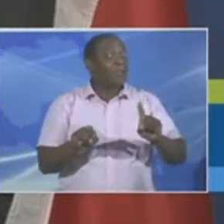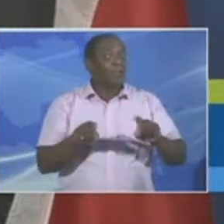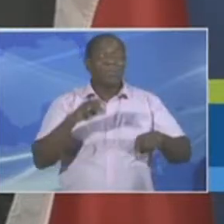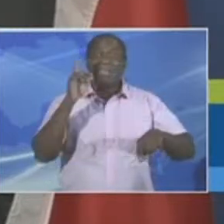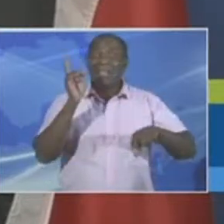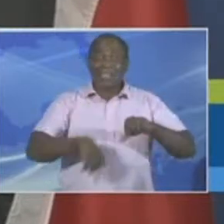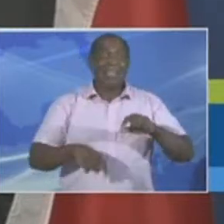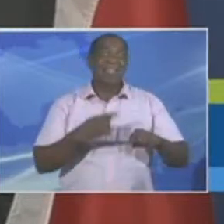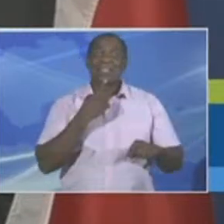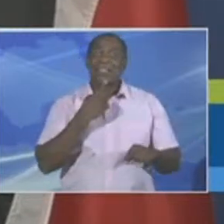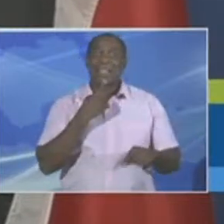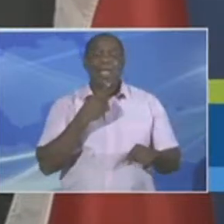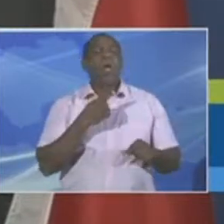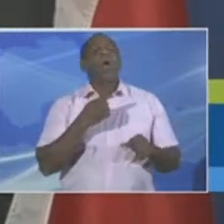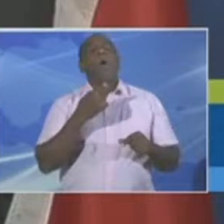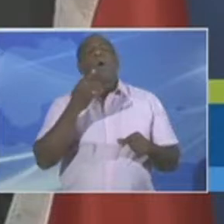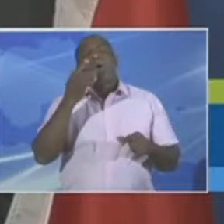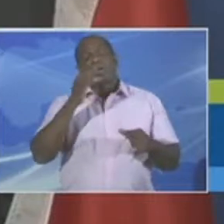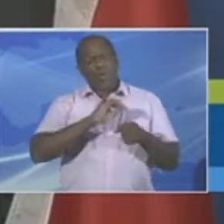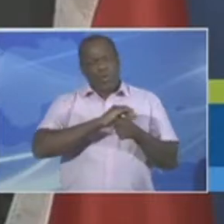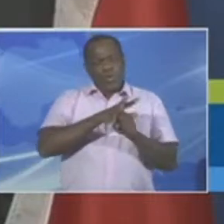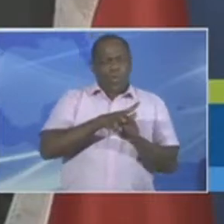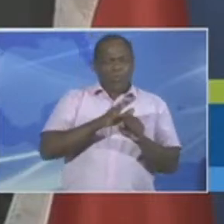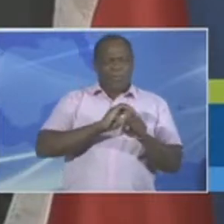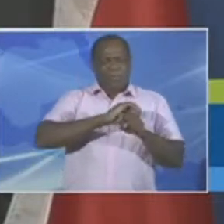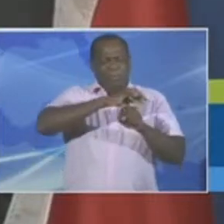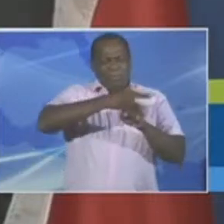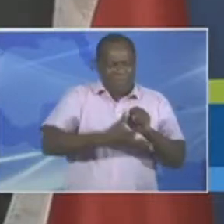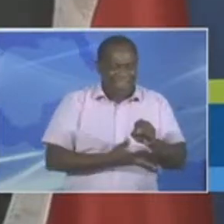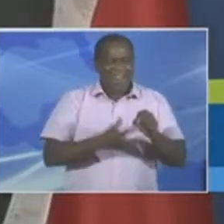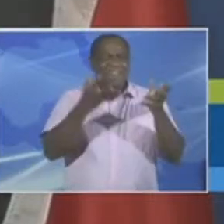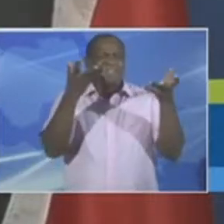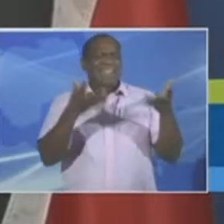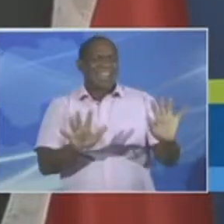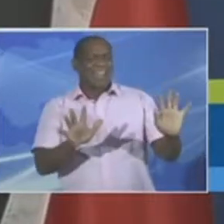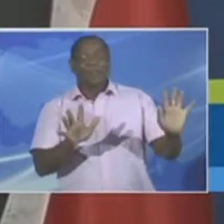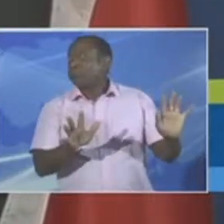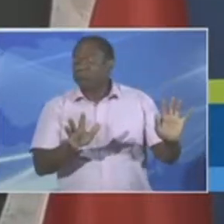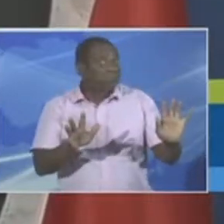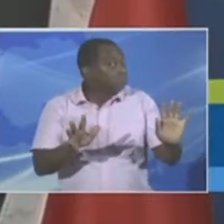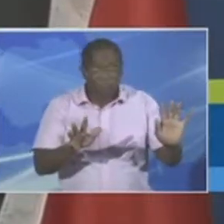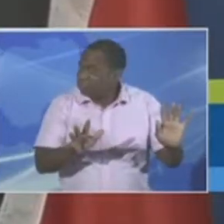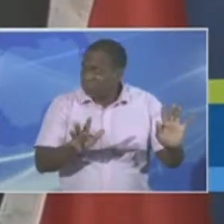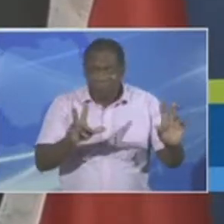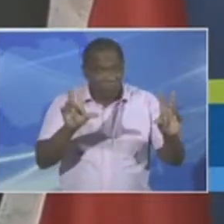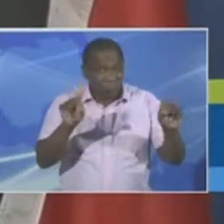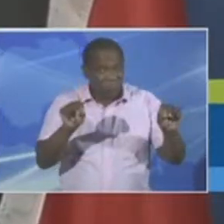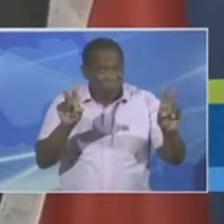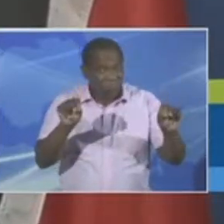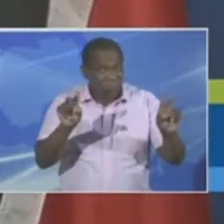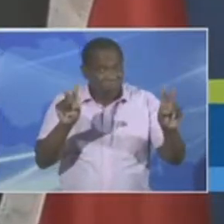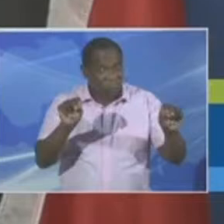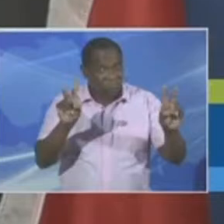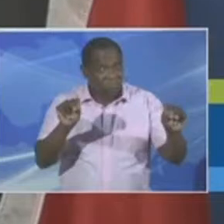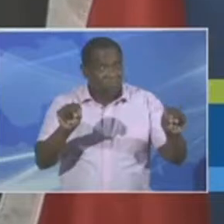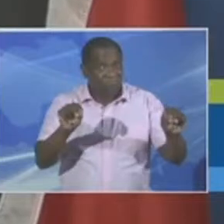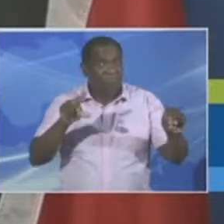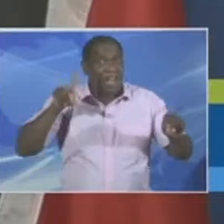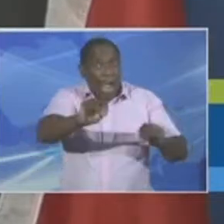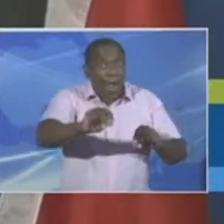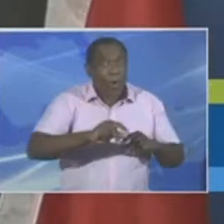say that the pandemic is over or that the infection threat is endemic and we can now go on and